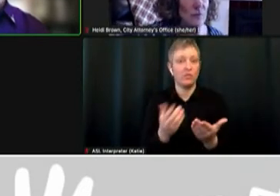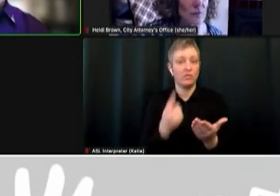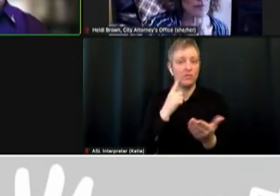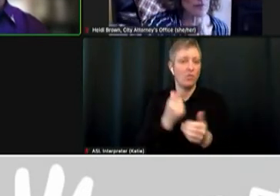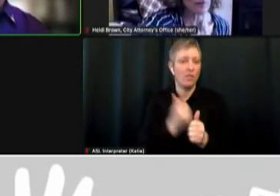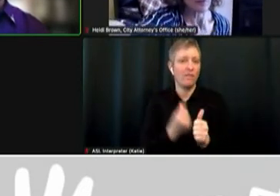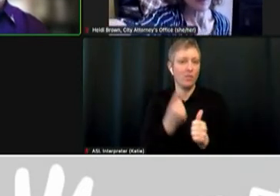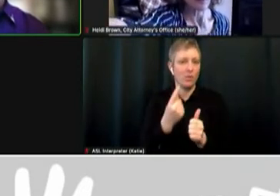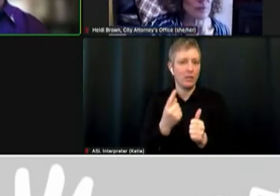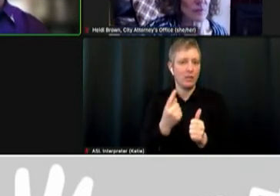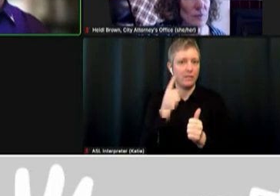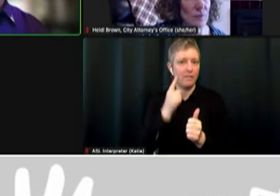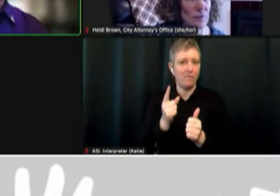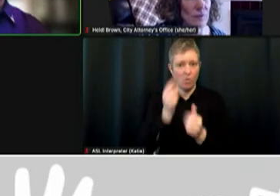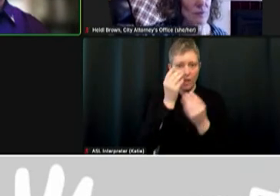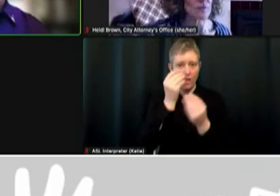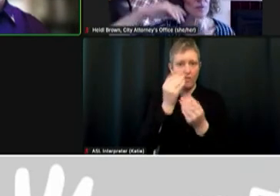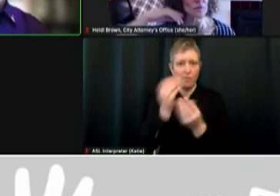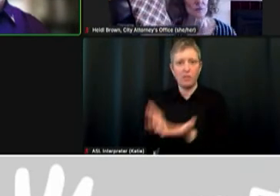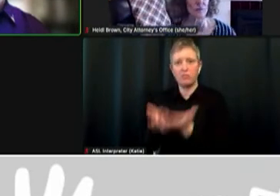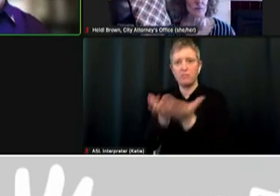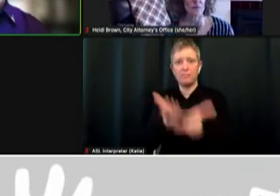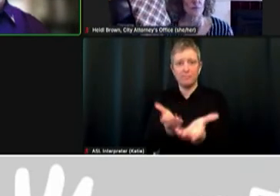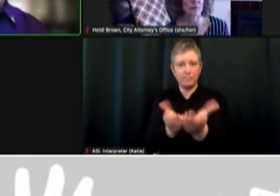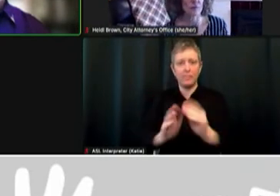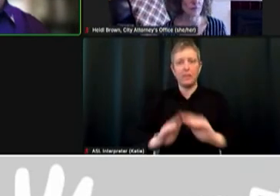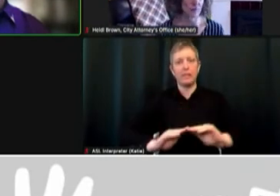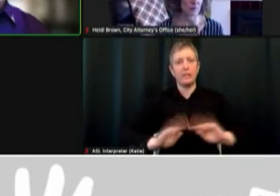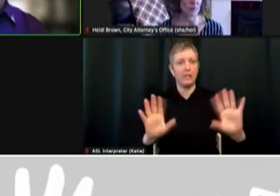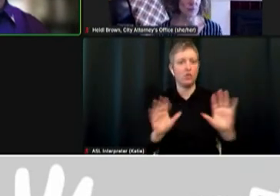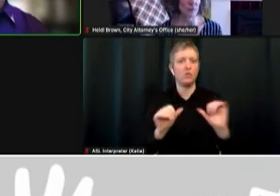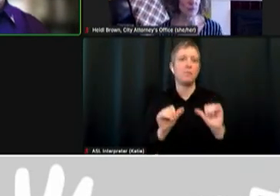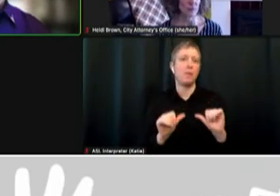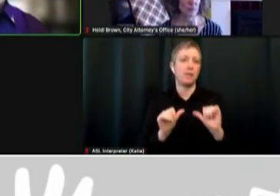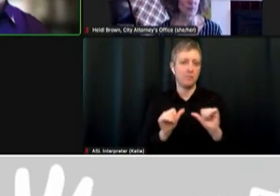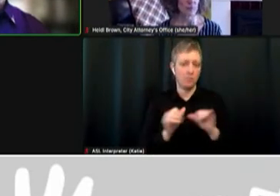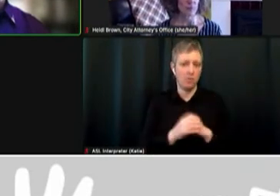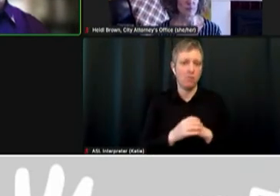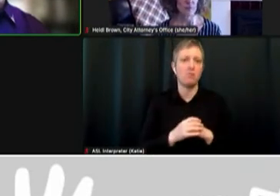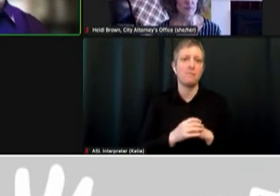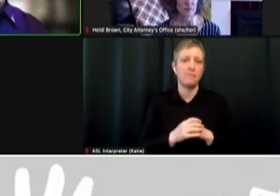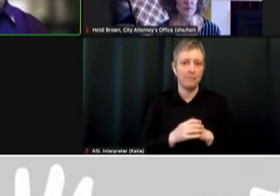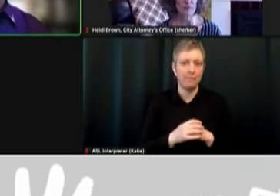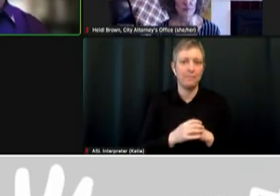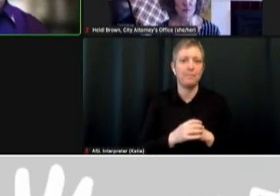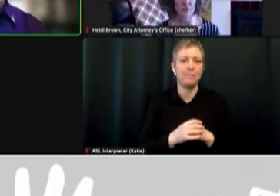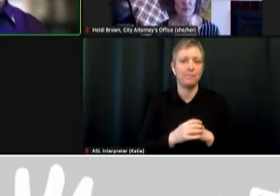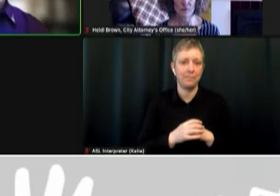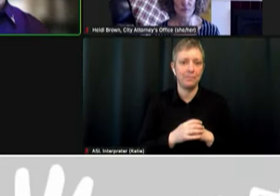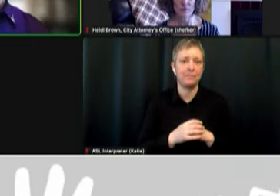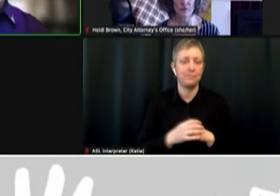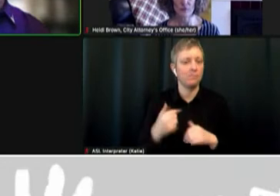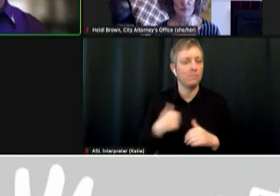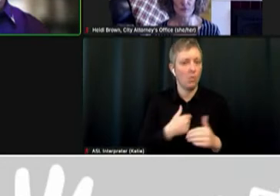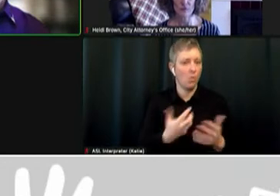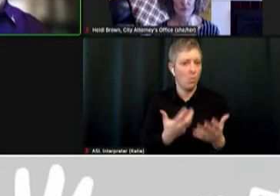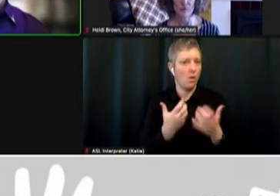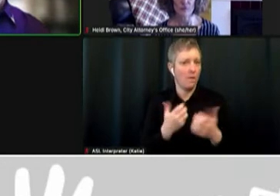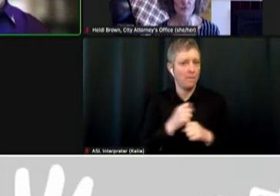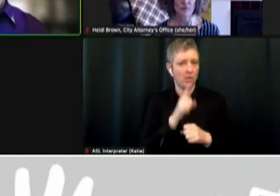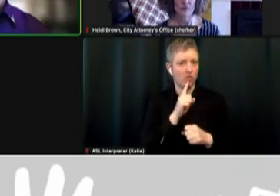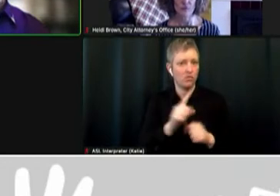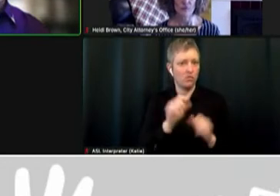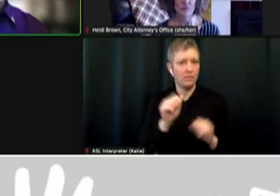make it clear as possible and hear it straight from those who are